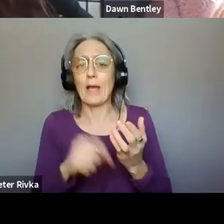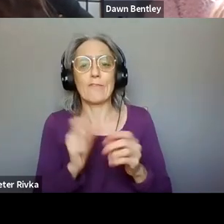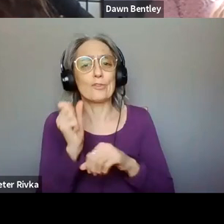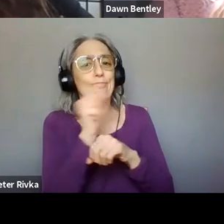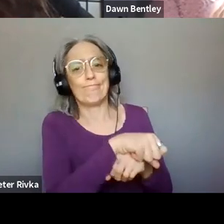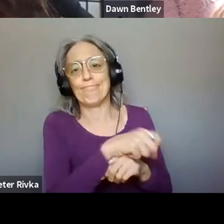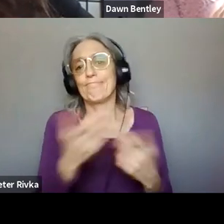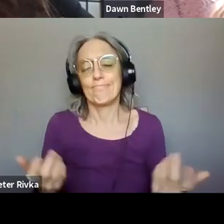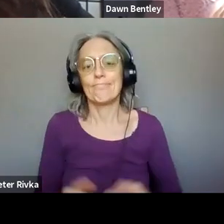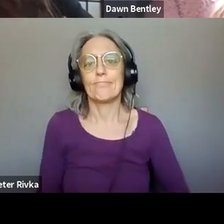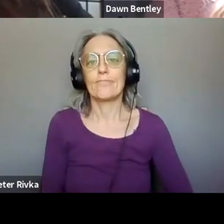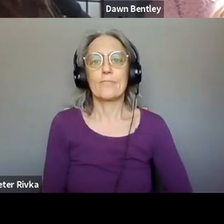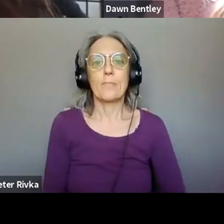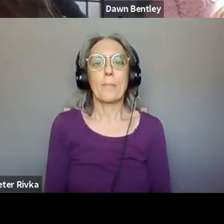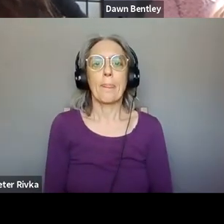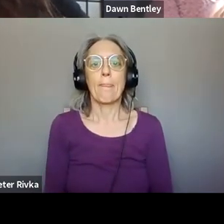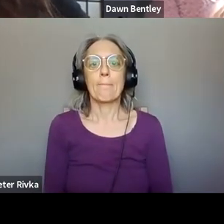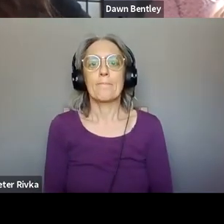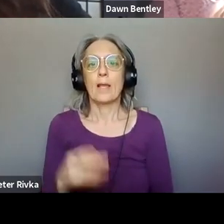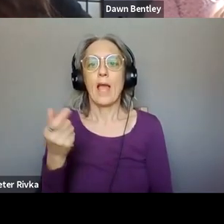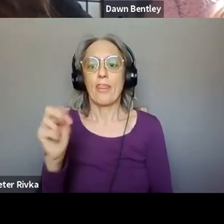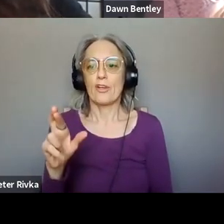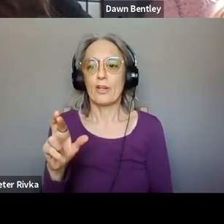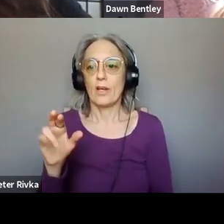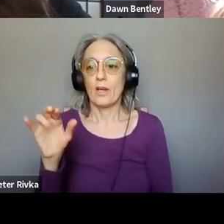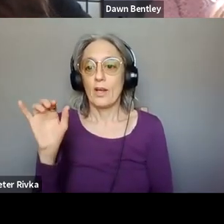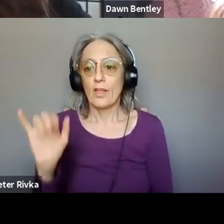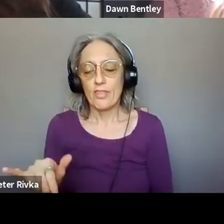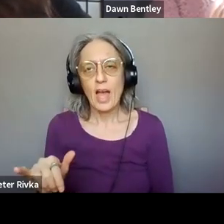So that brings up a good thought, Judge.